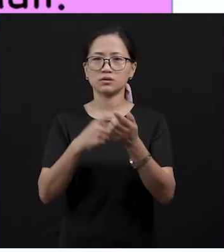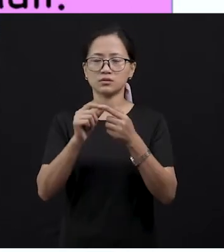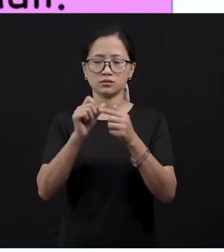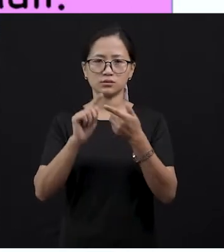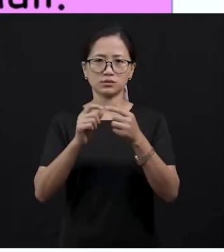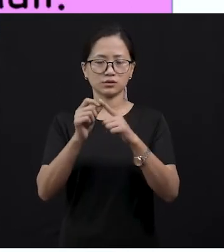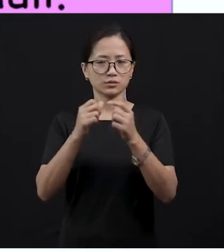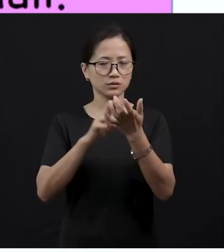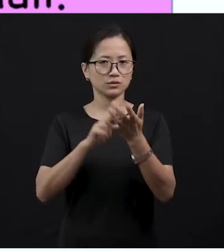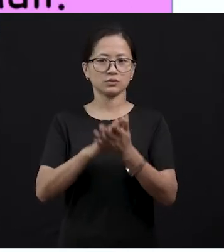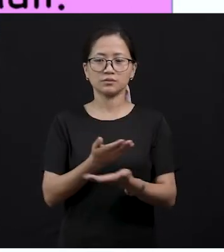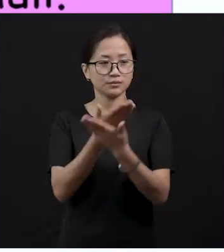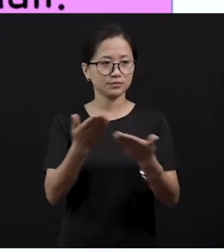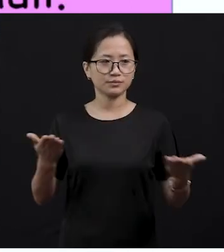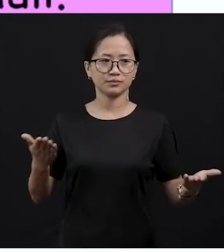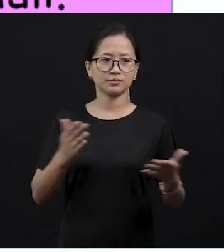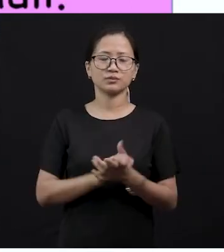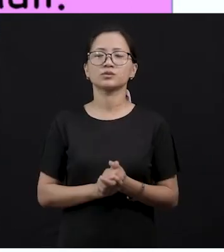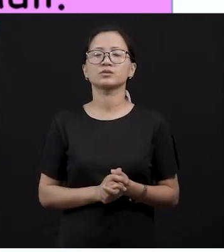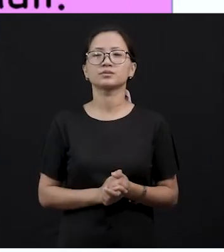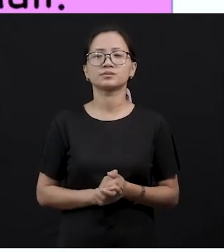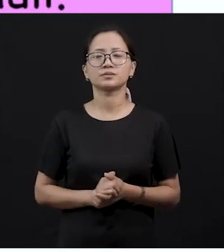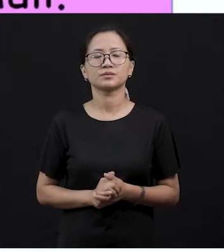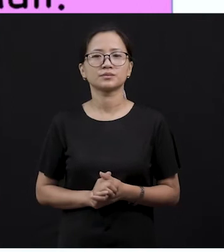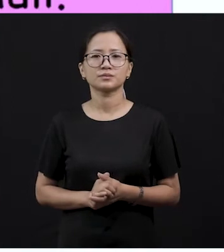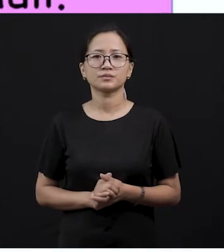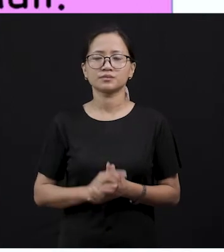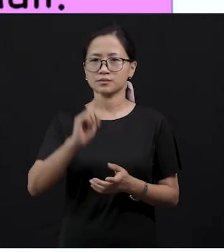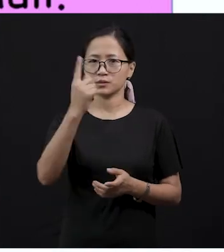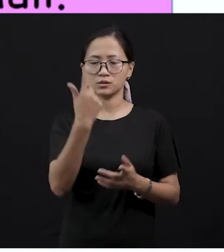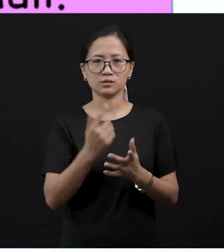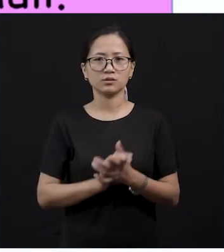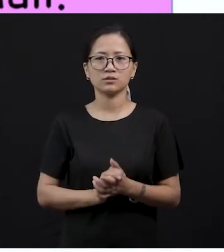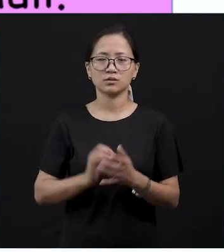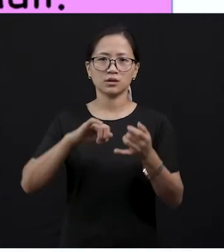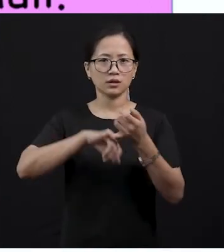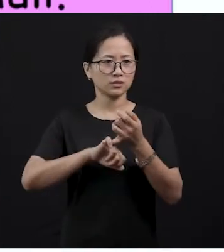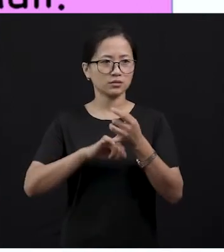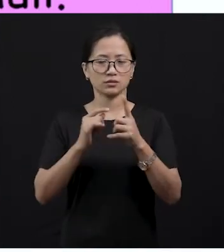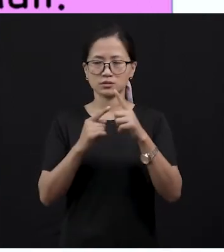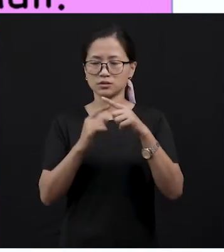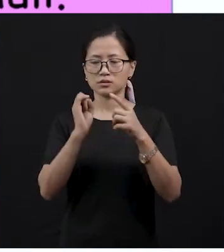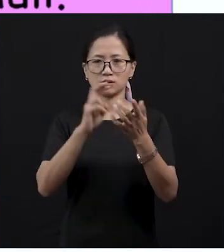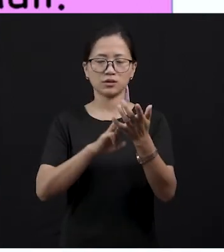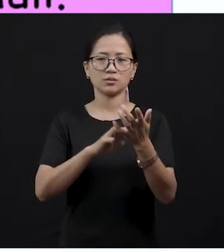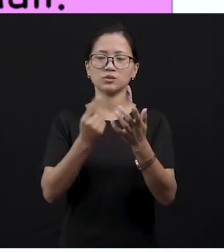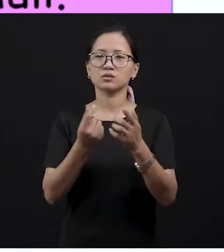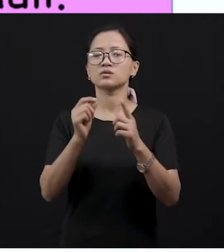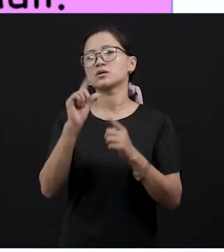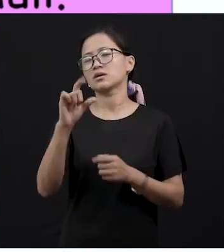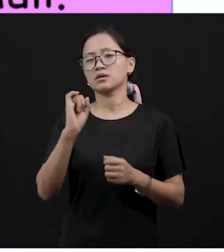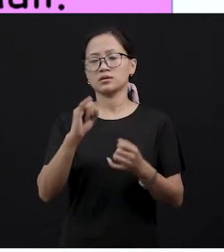us respond to them are called stimuli. Singular form is known as stimulus. Okay, the plural form